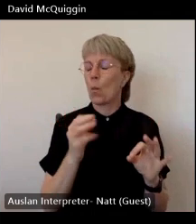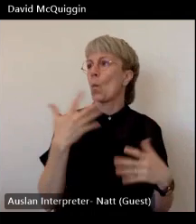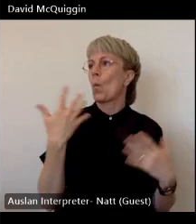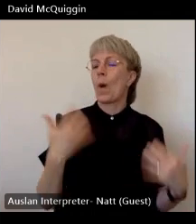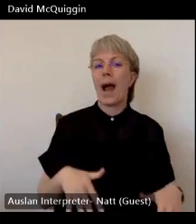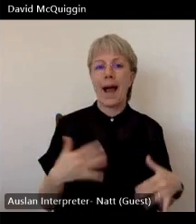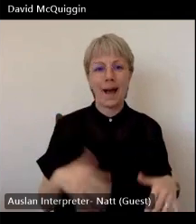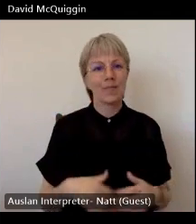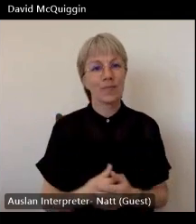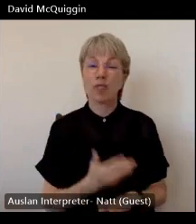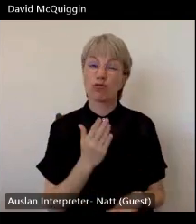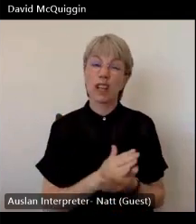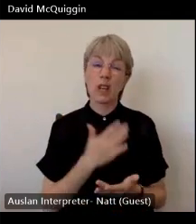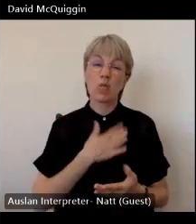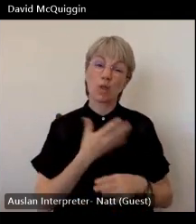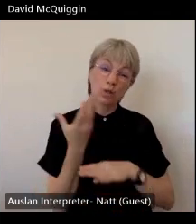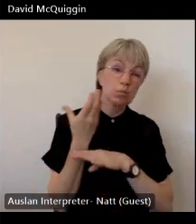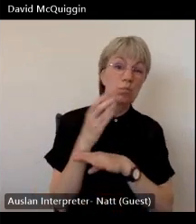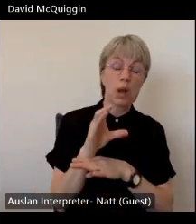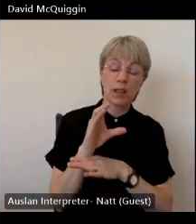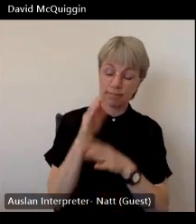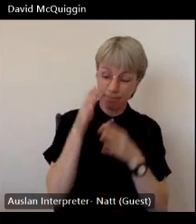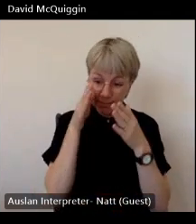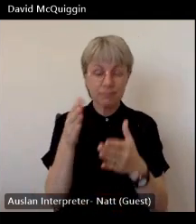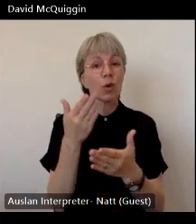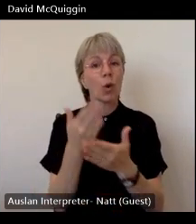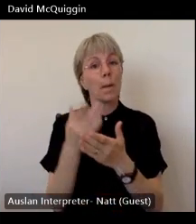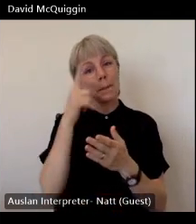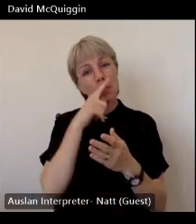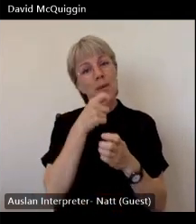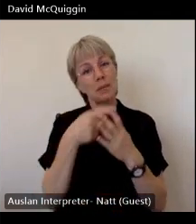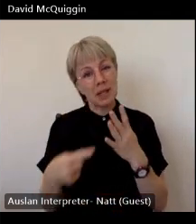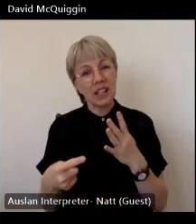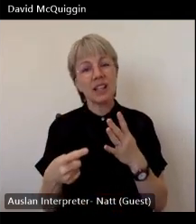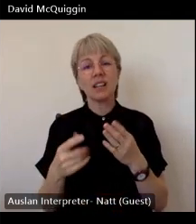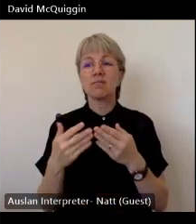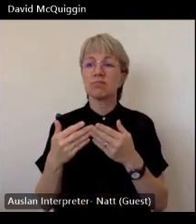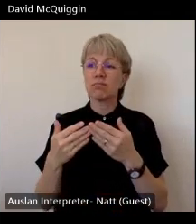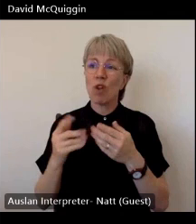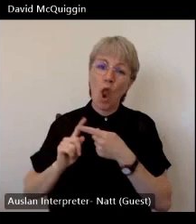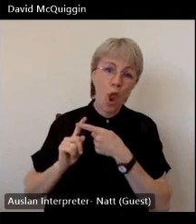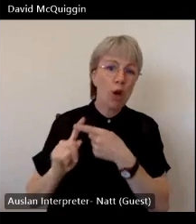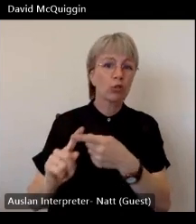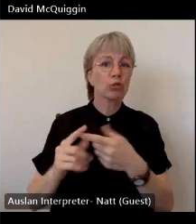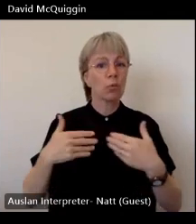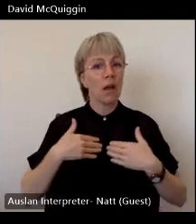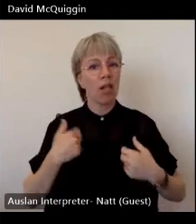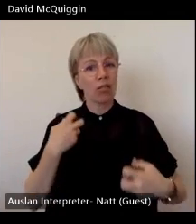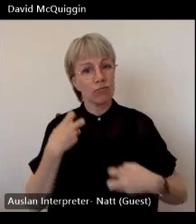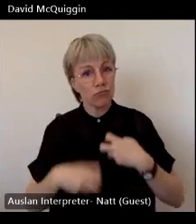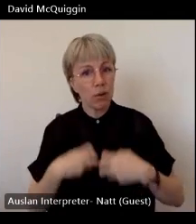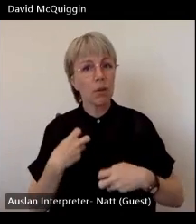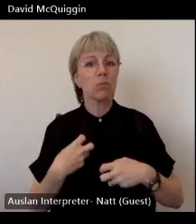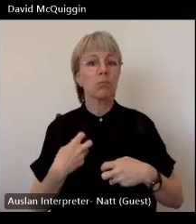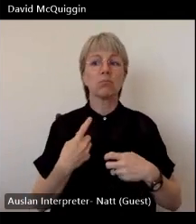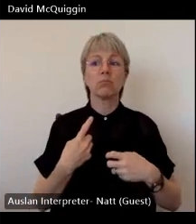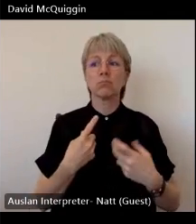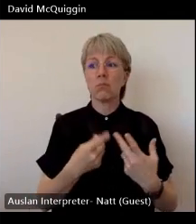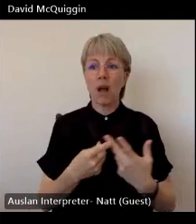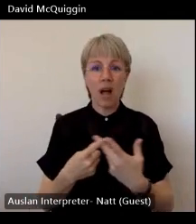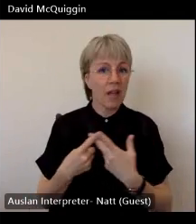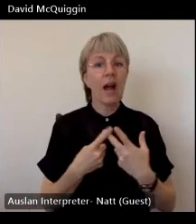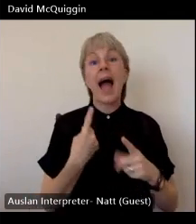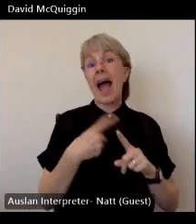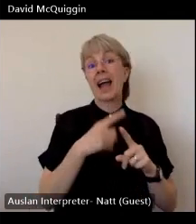with disability, mental health condition, or long-term health condition, as well as employers. We used